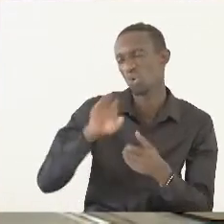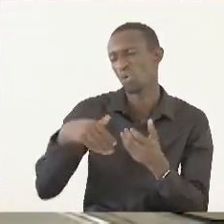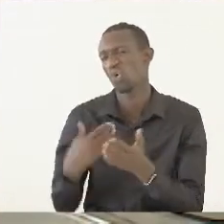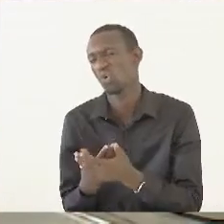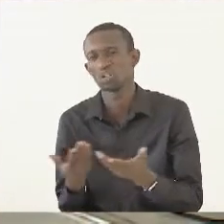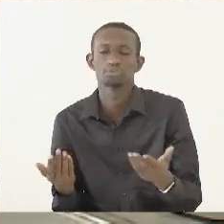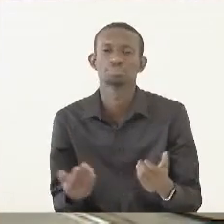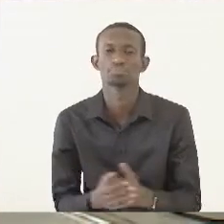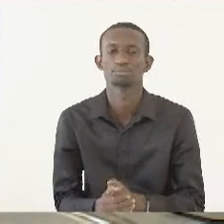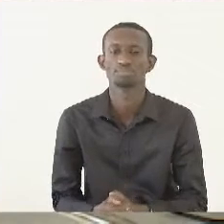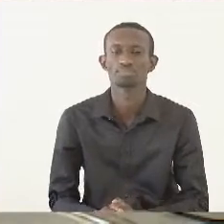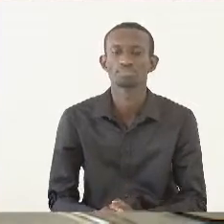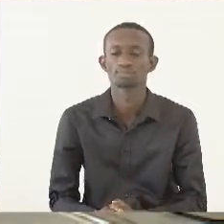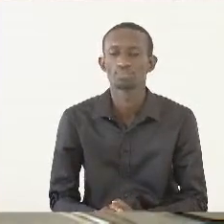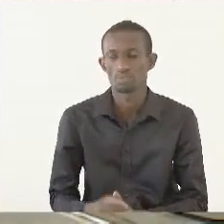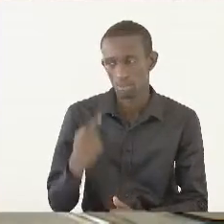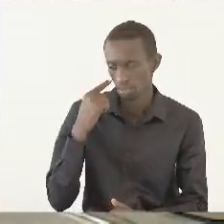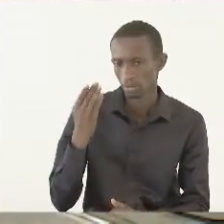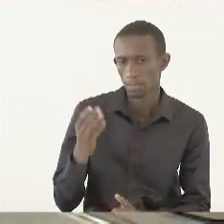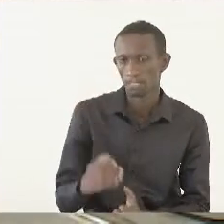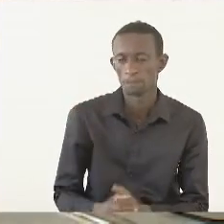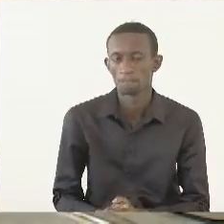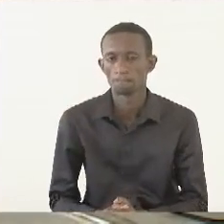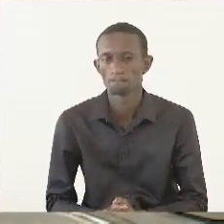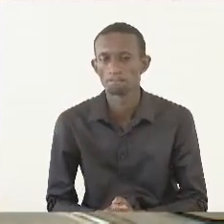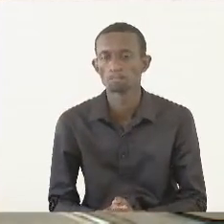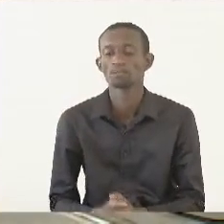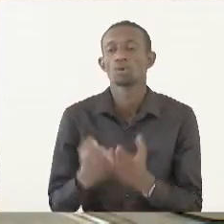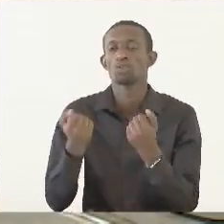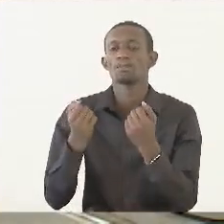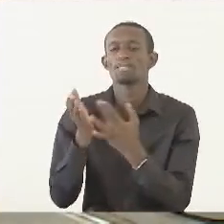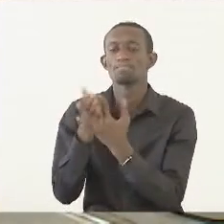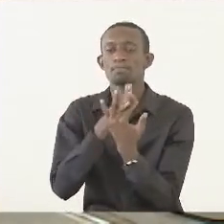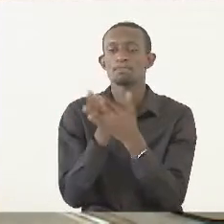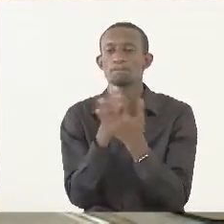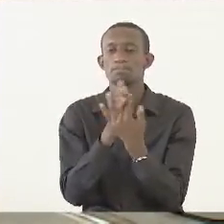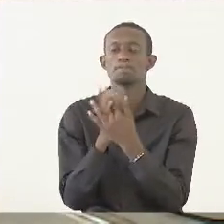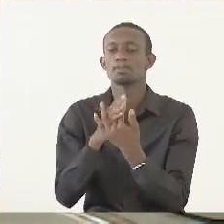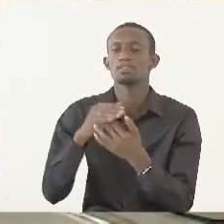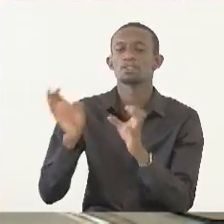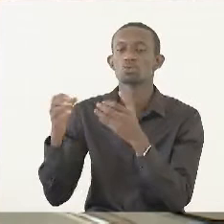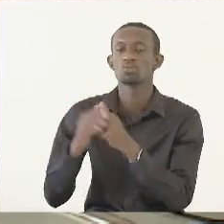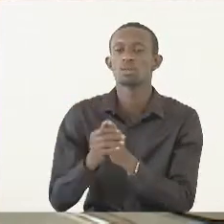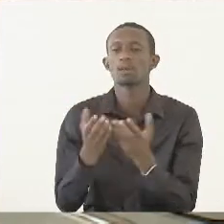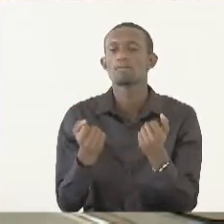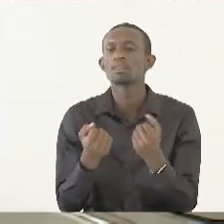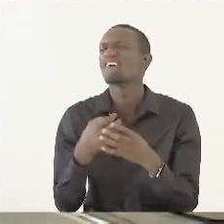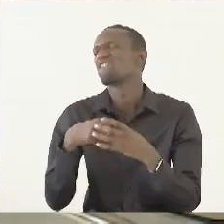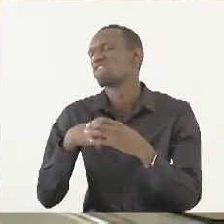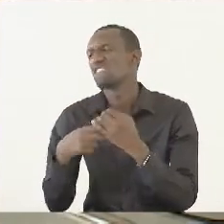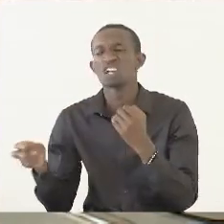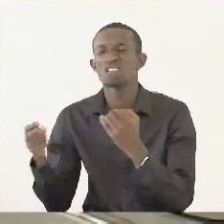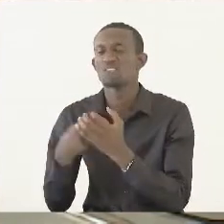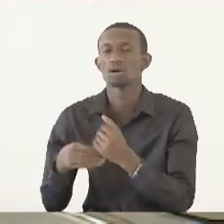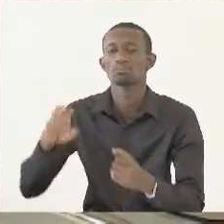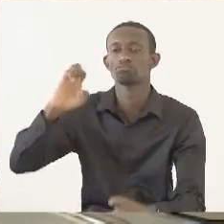OH here. Now, assuming here you have a nitro group, so it will be removing the electrons. That means this